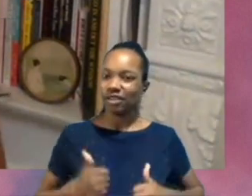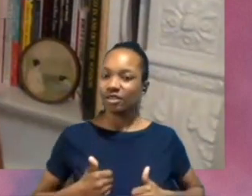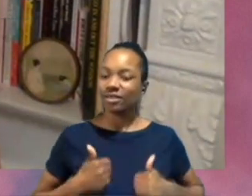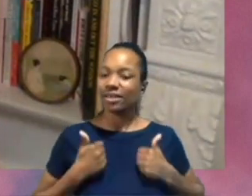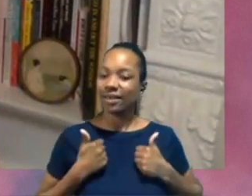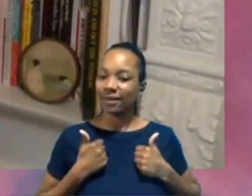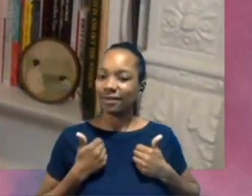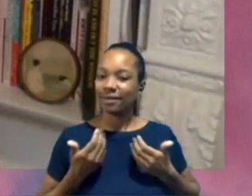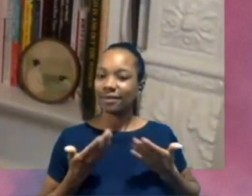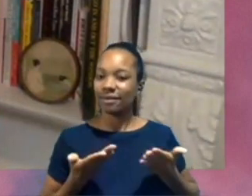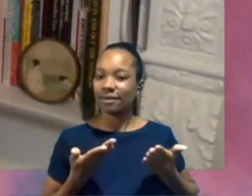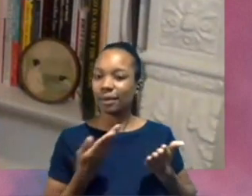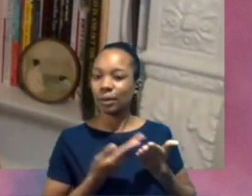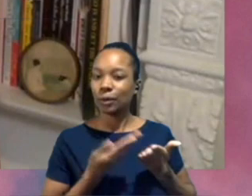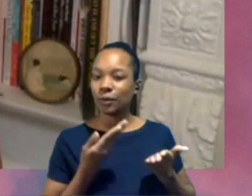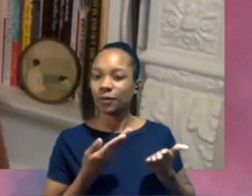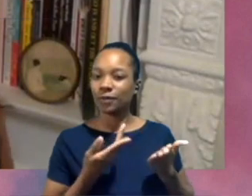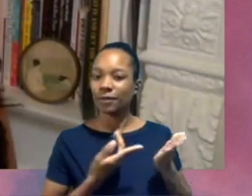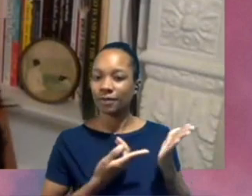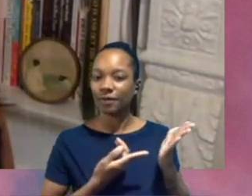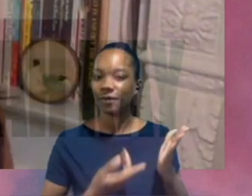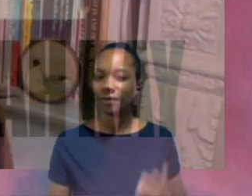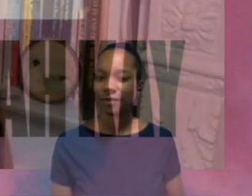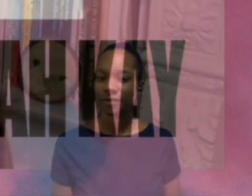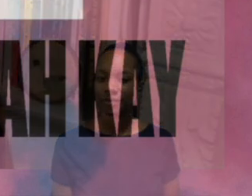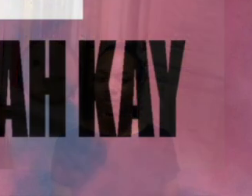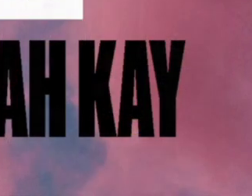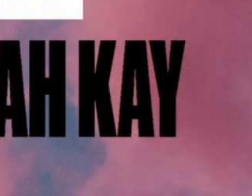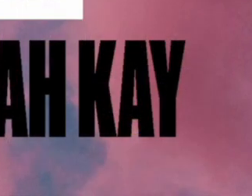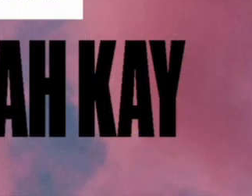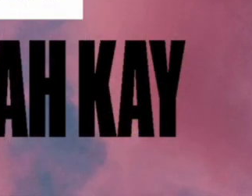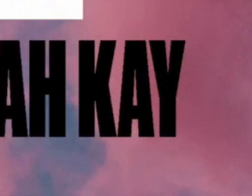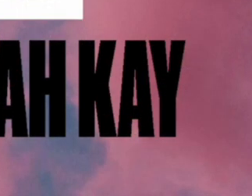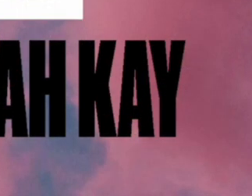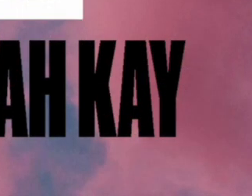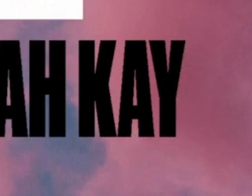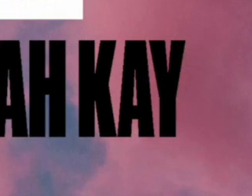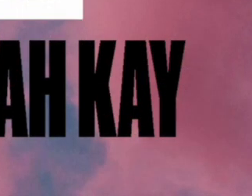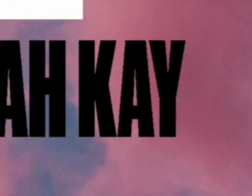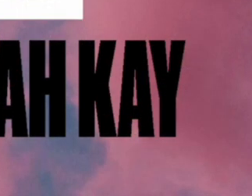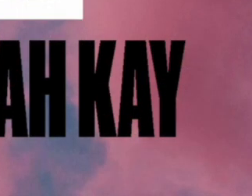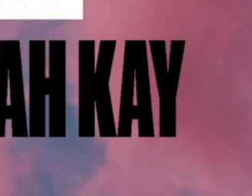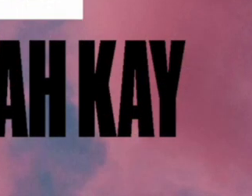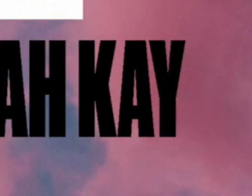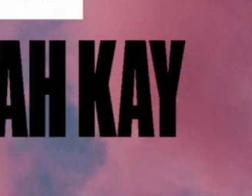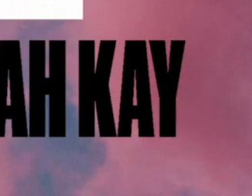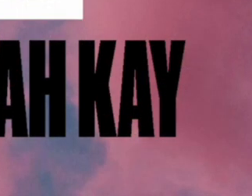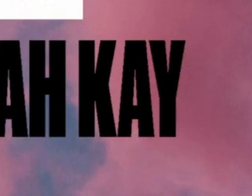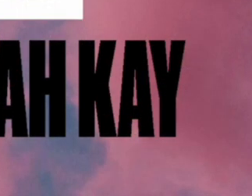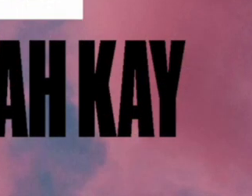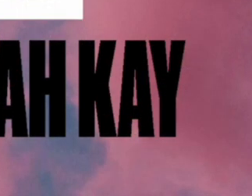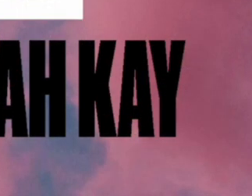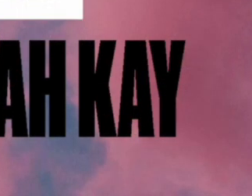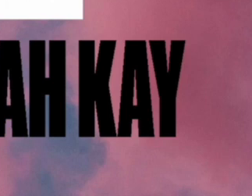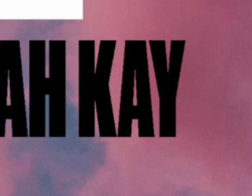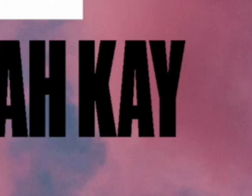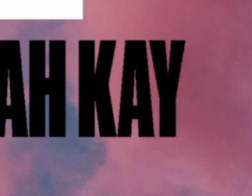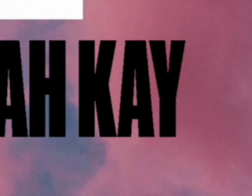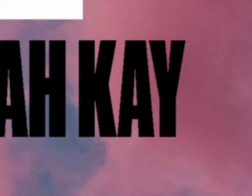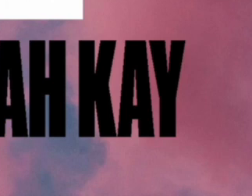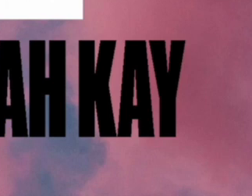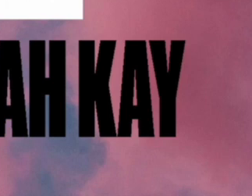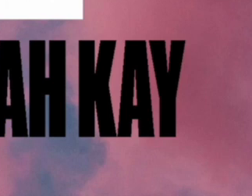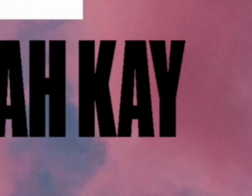What's this light that I see? We all hungry, trying to get wealthy and grow my